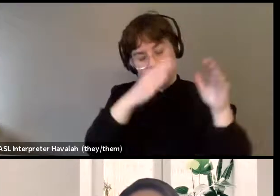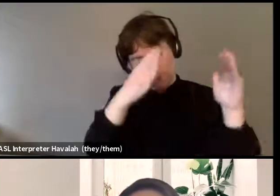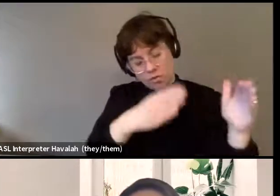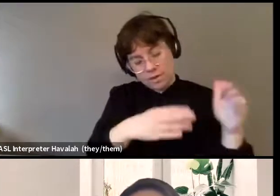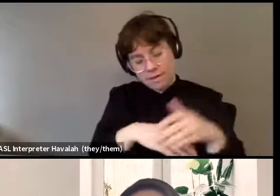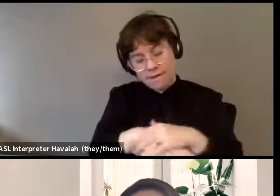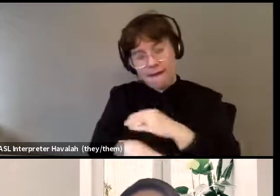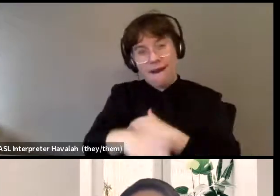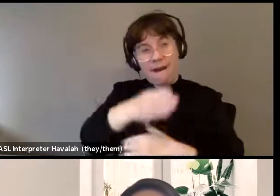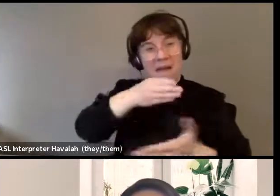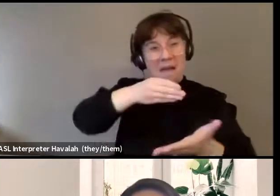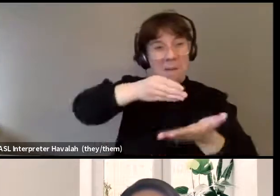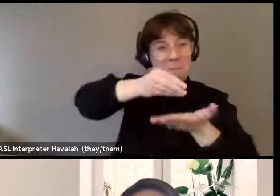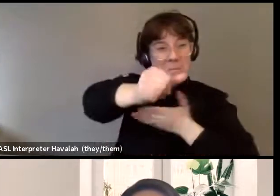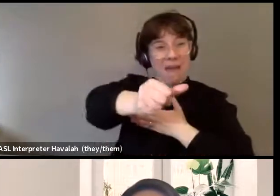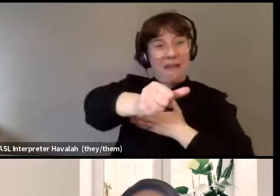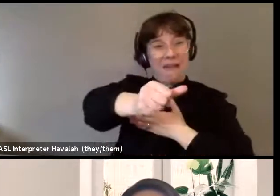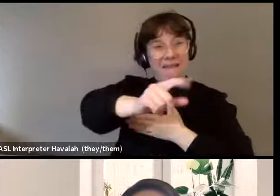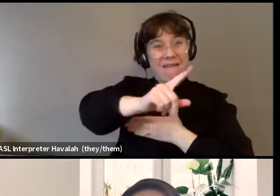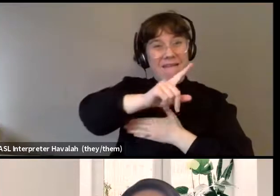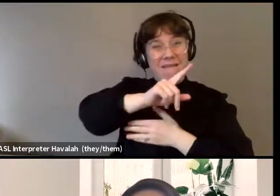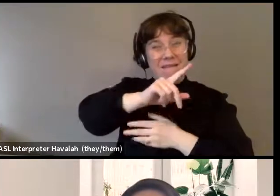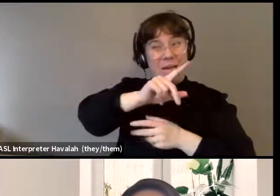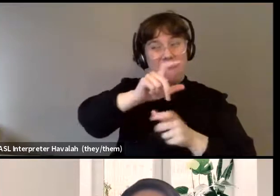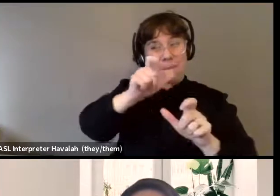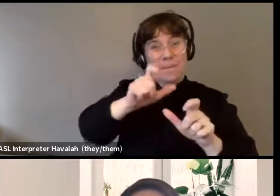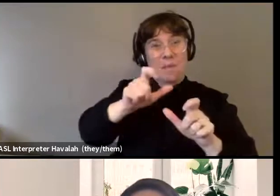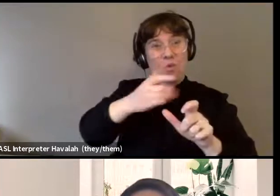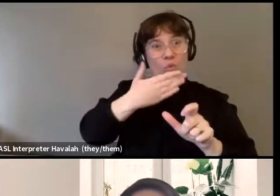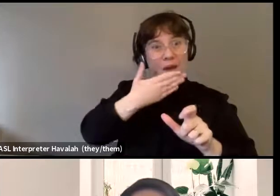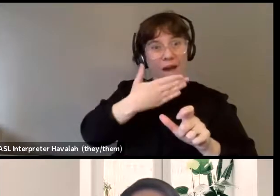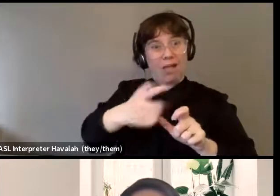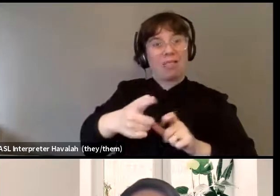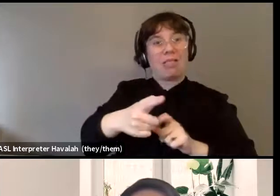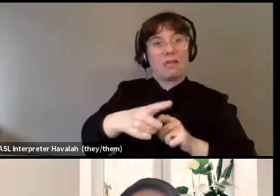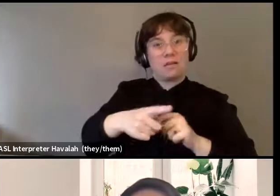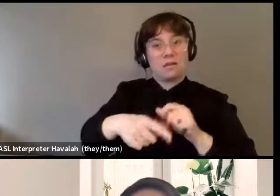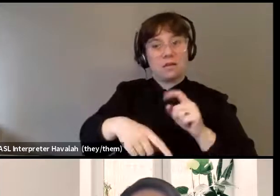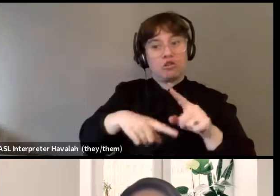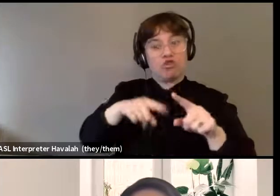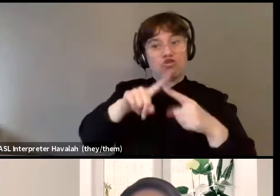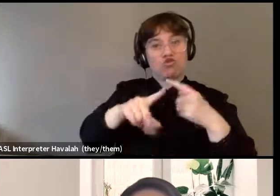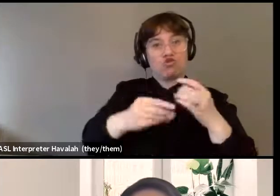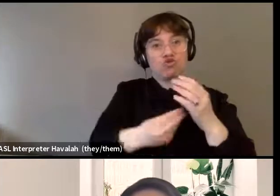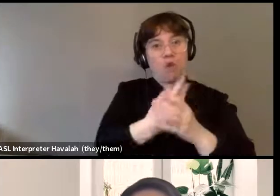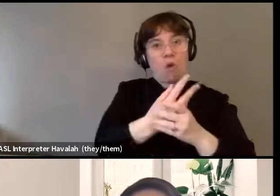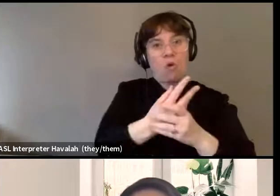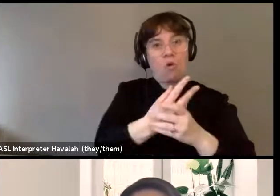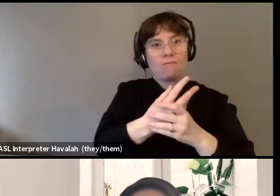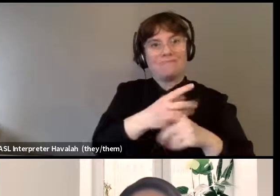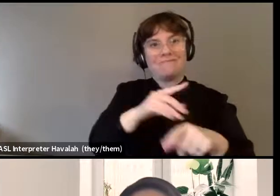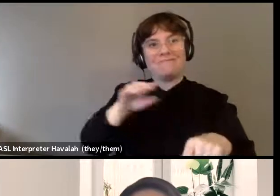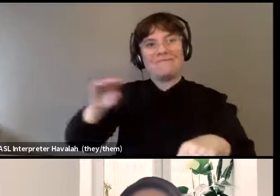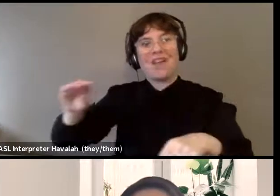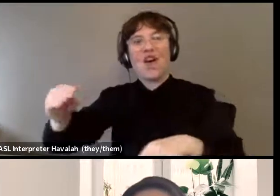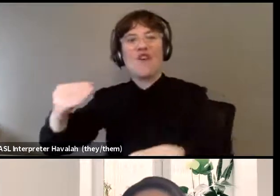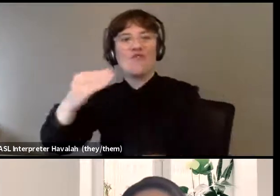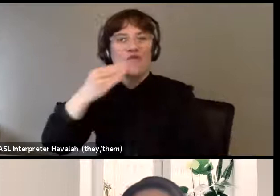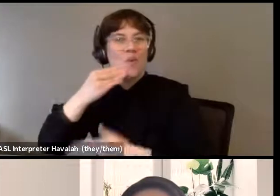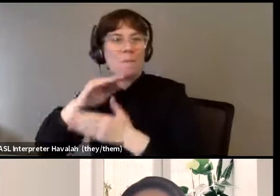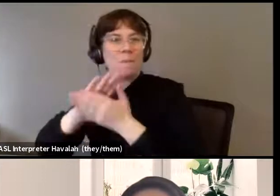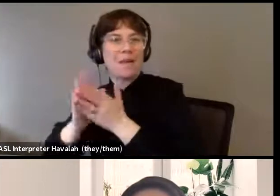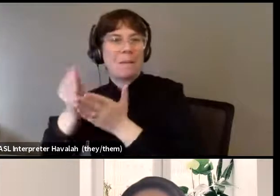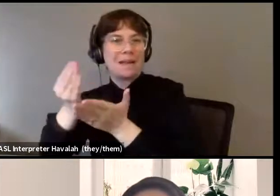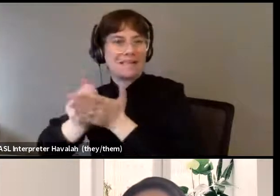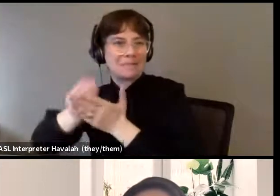on paying people what it's worth to grow and supply our food, food becomes more expensive. So